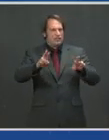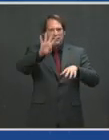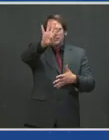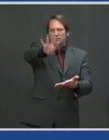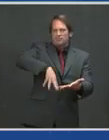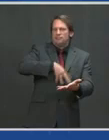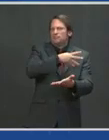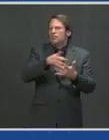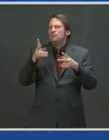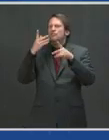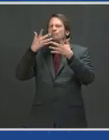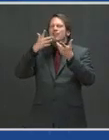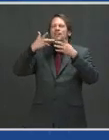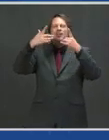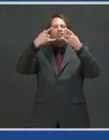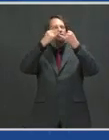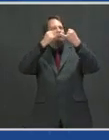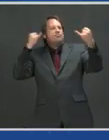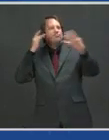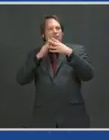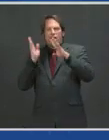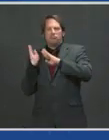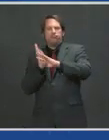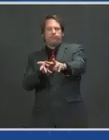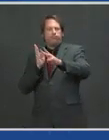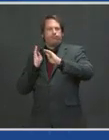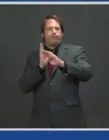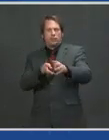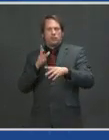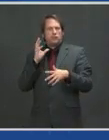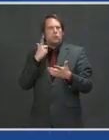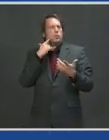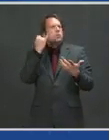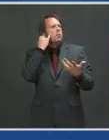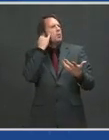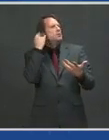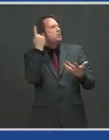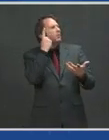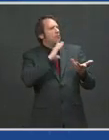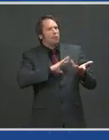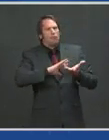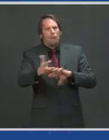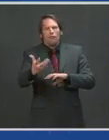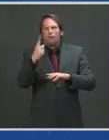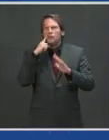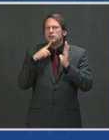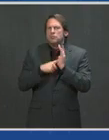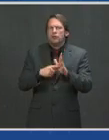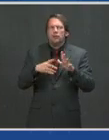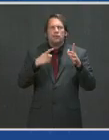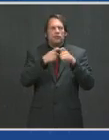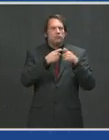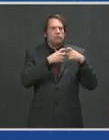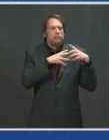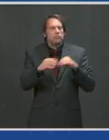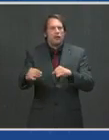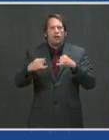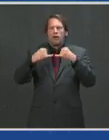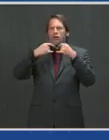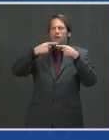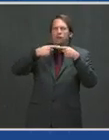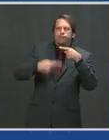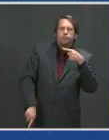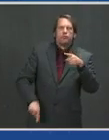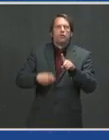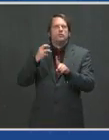by hackers at home or abroad. It depends on investing in made-in-America goods from every American